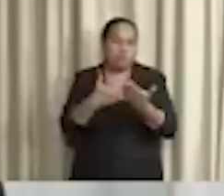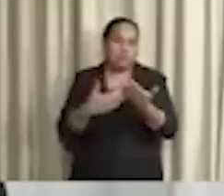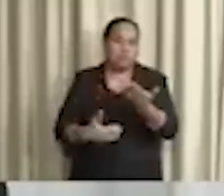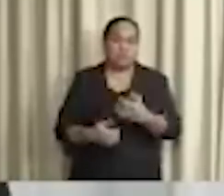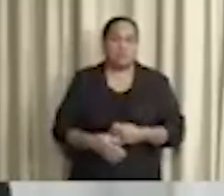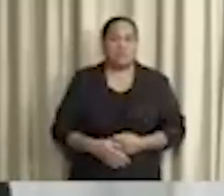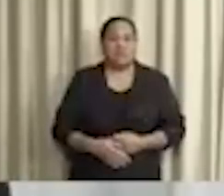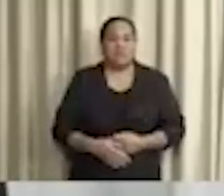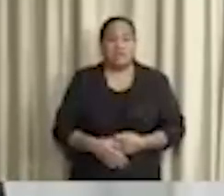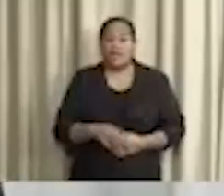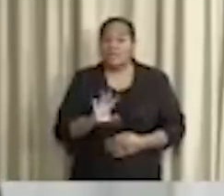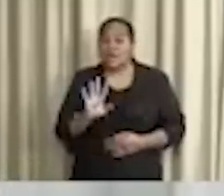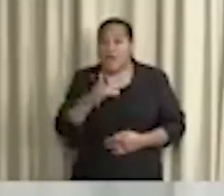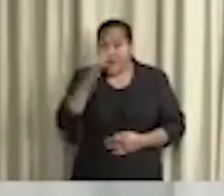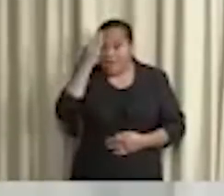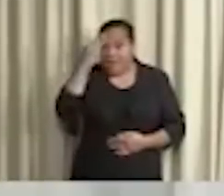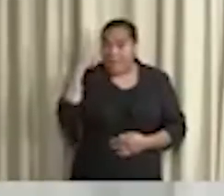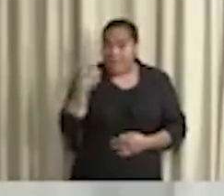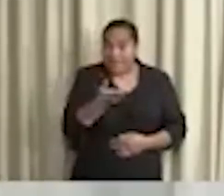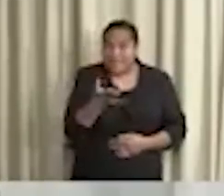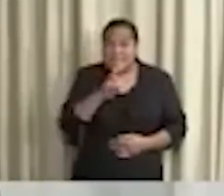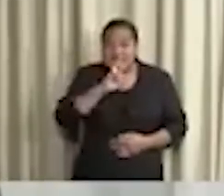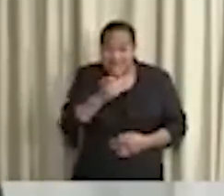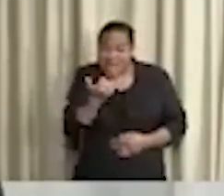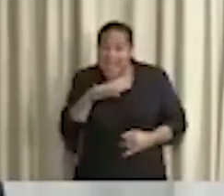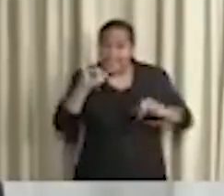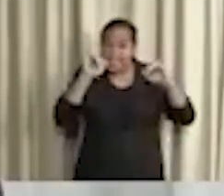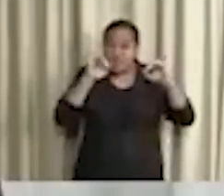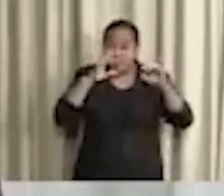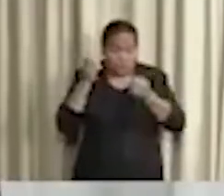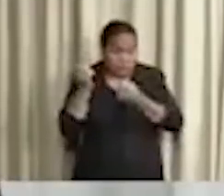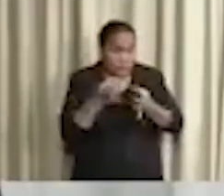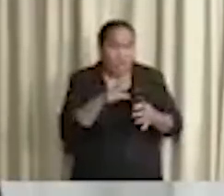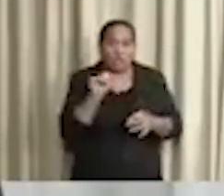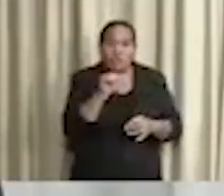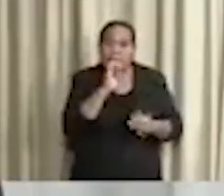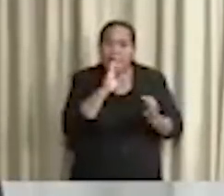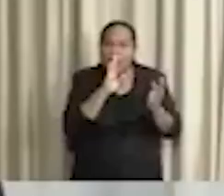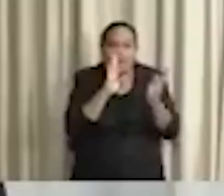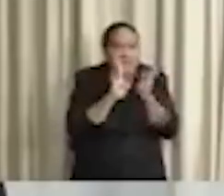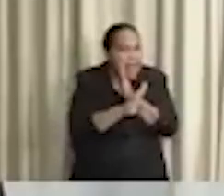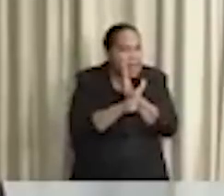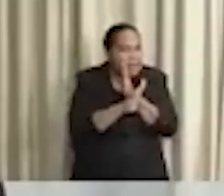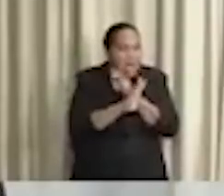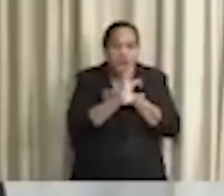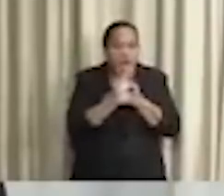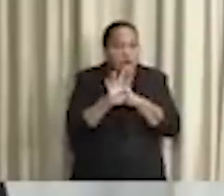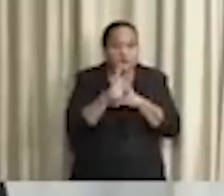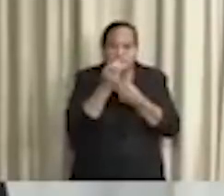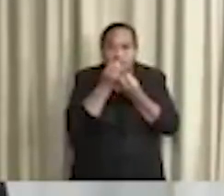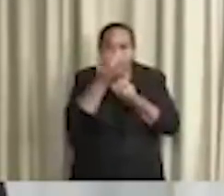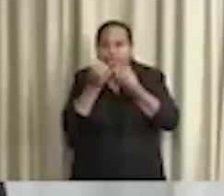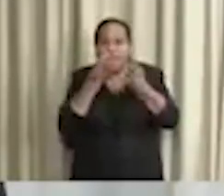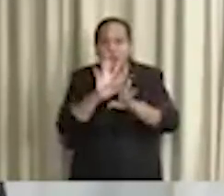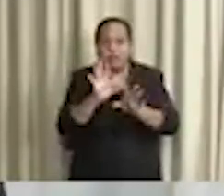Ministers who were also reminded that matters before the Cabinet are confidential in nature. In fact, Cabinet papers are